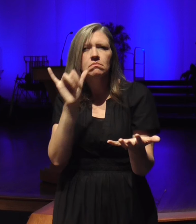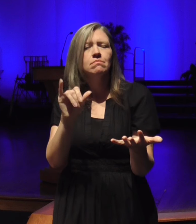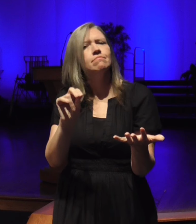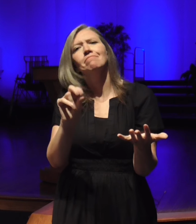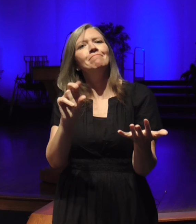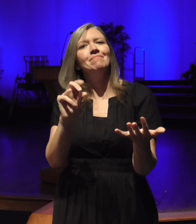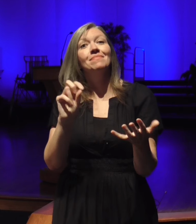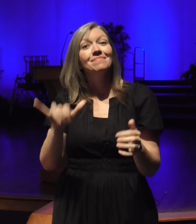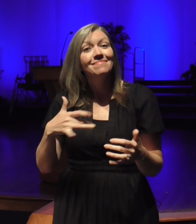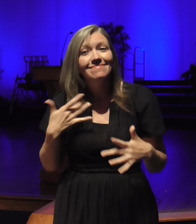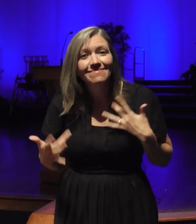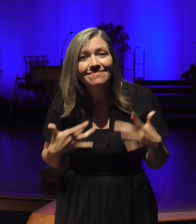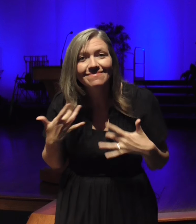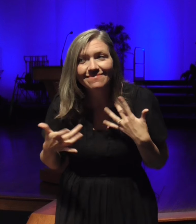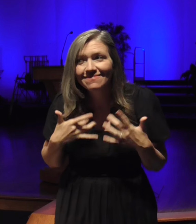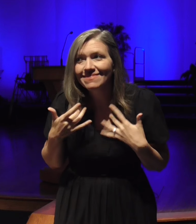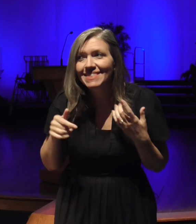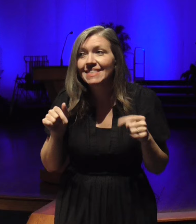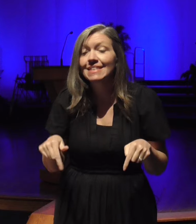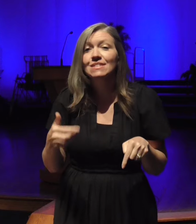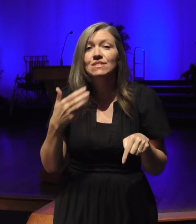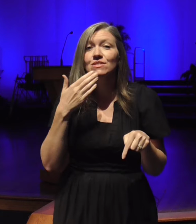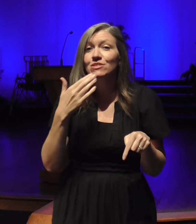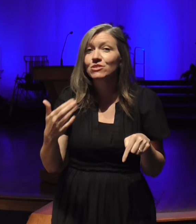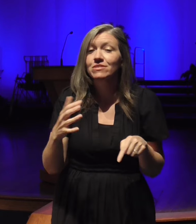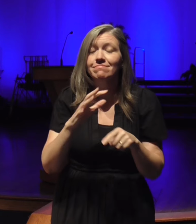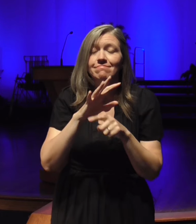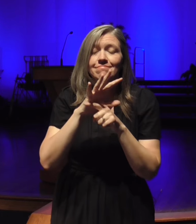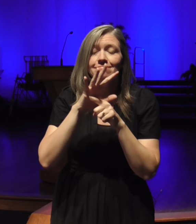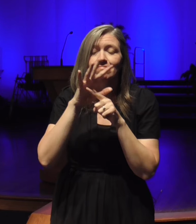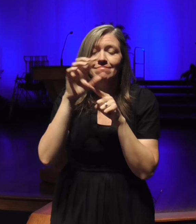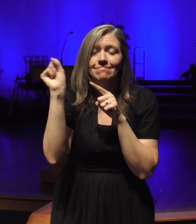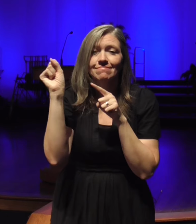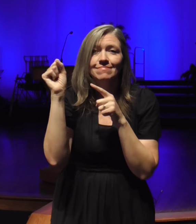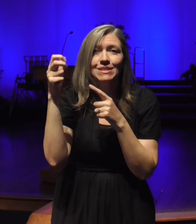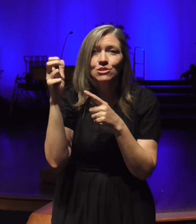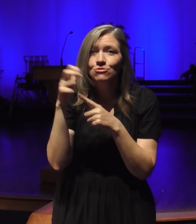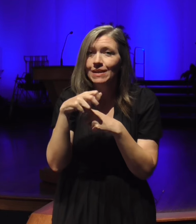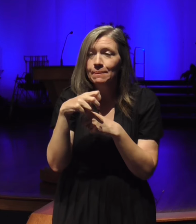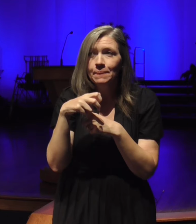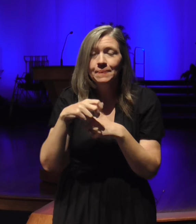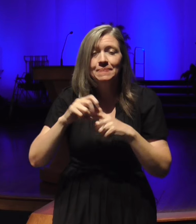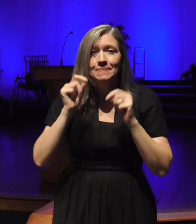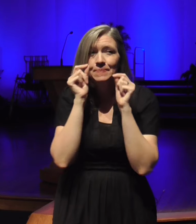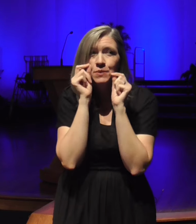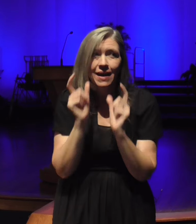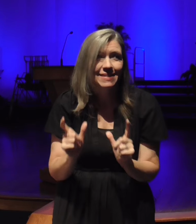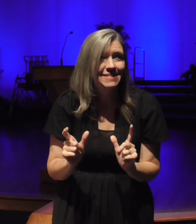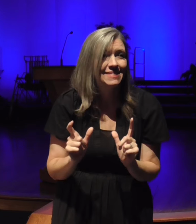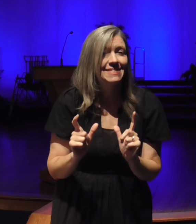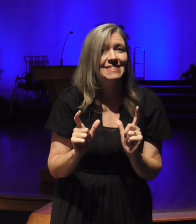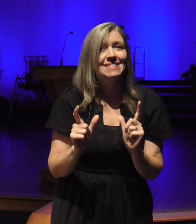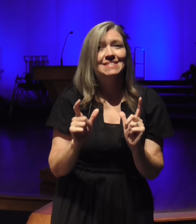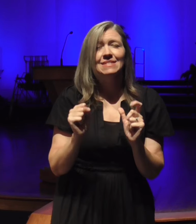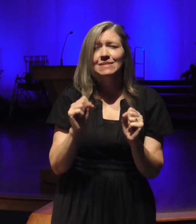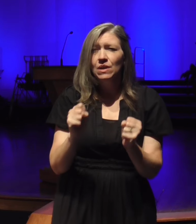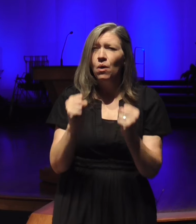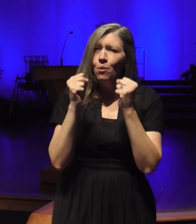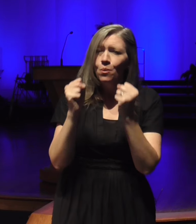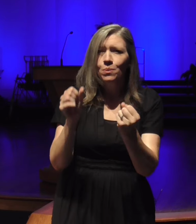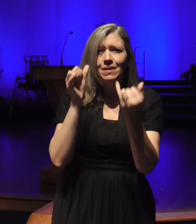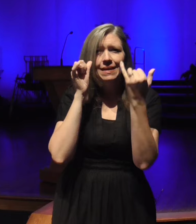of, but we have no idea what it is. And that's the most exciting thing about it. That this good is